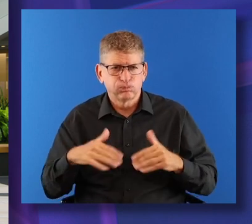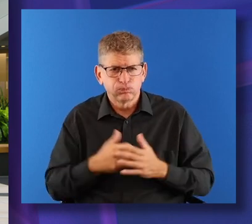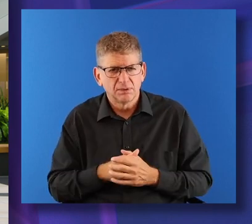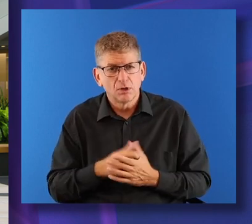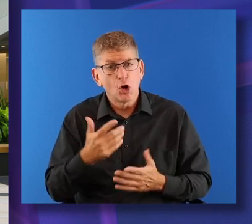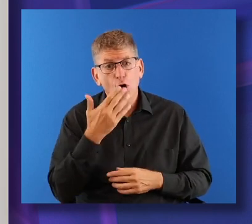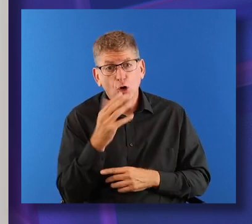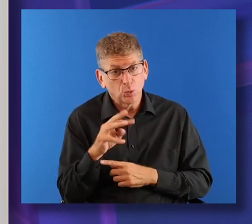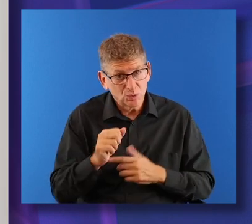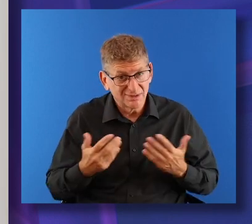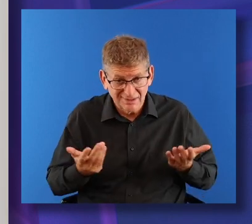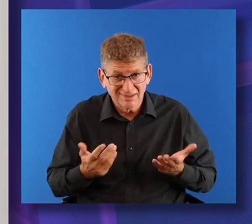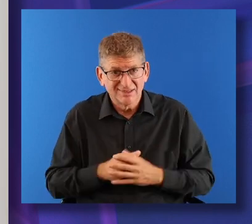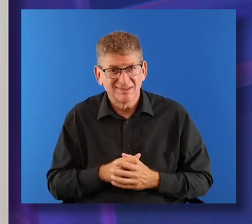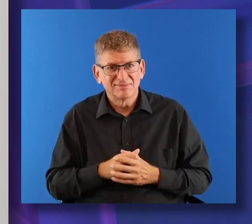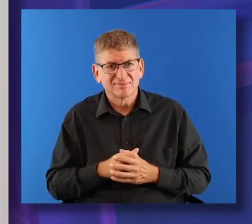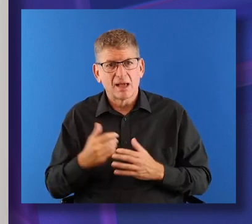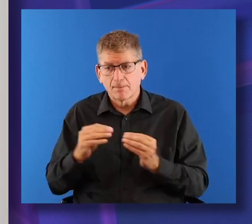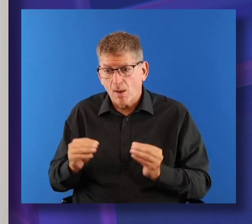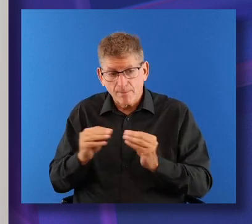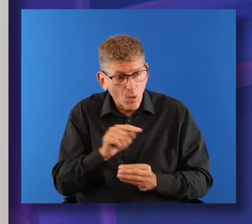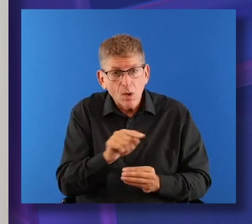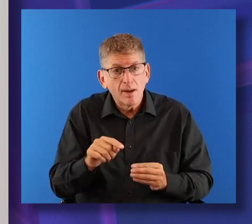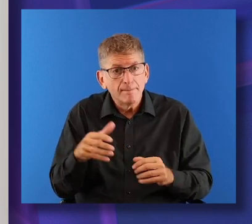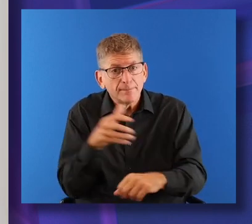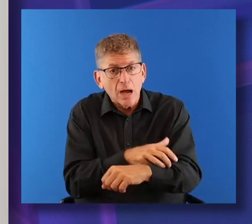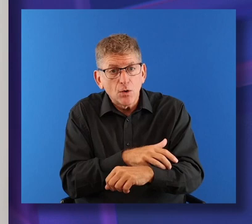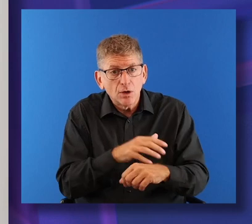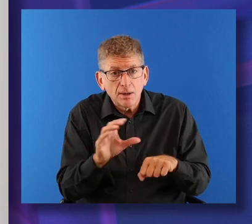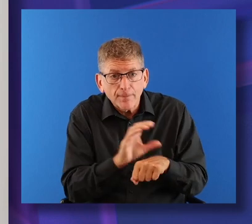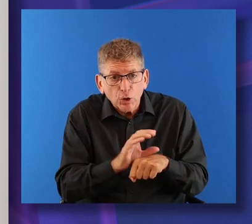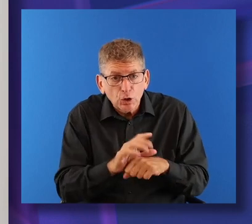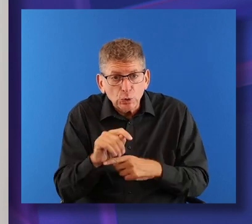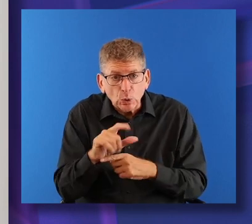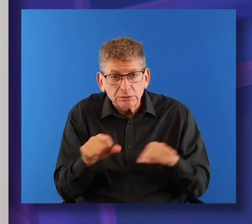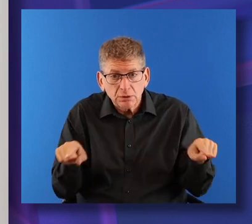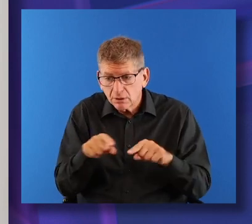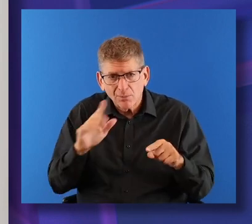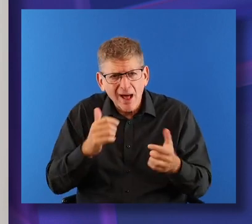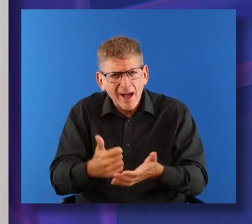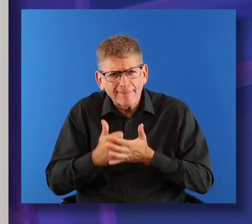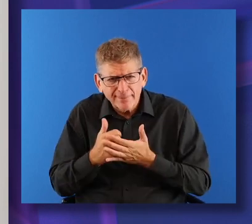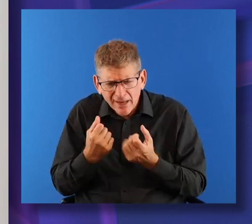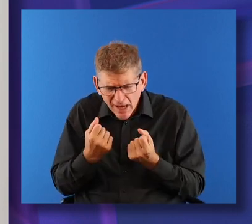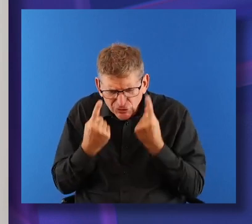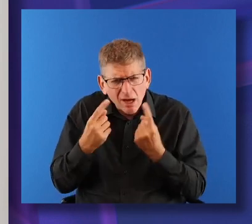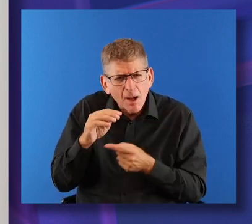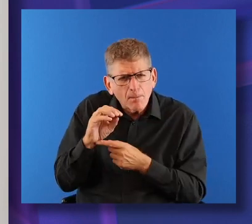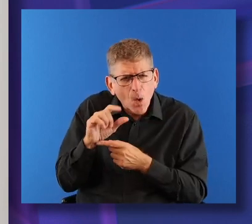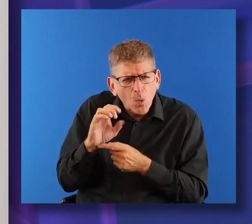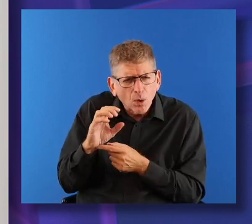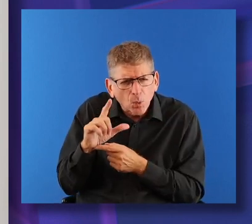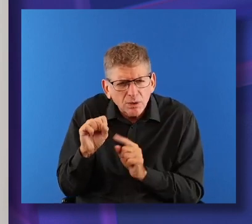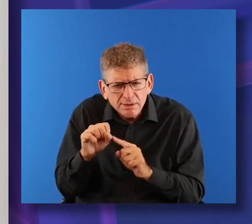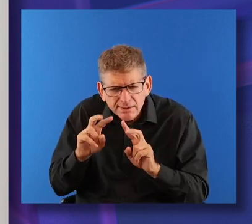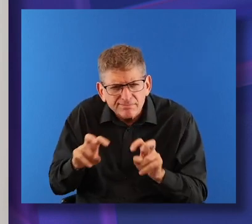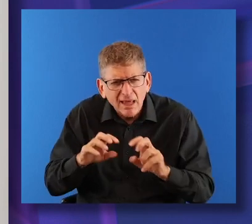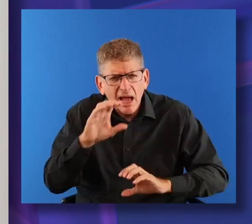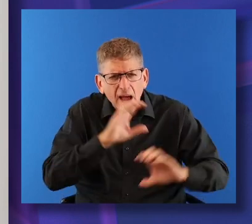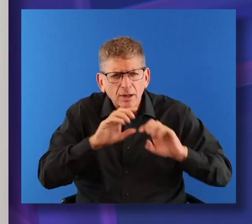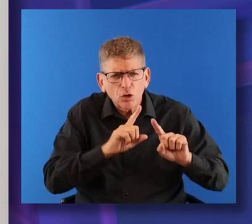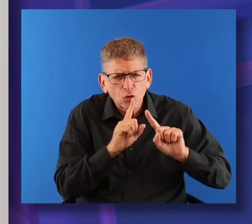task. The good news is that more powerful computational tools will help us better understand molecules, chemical